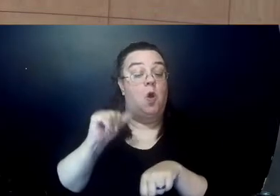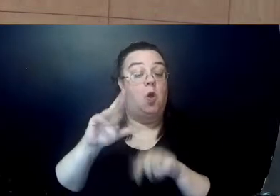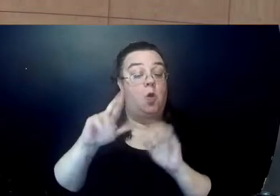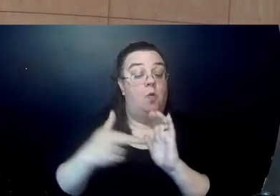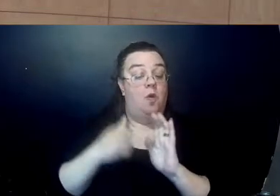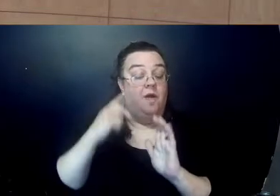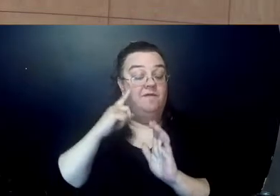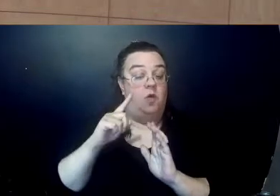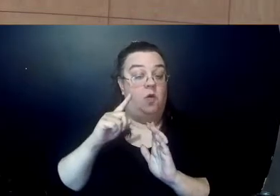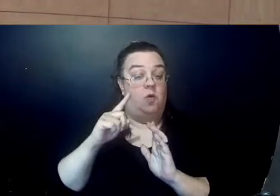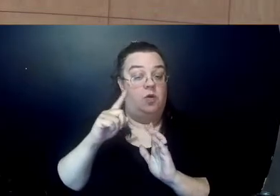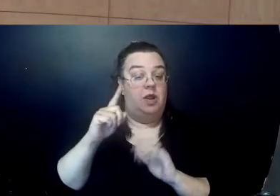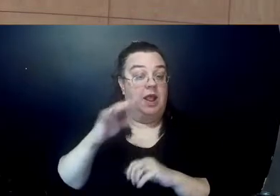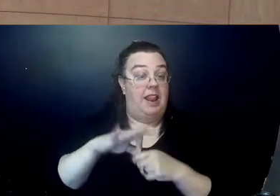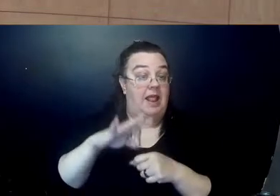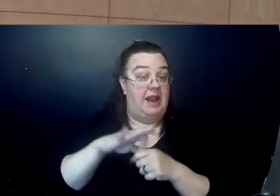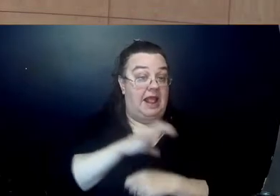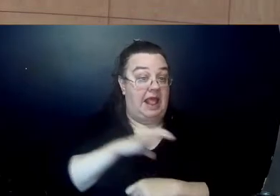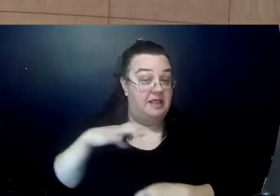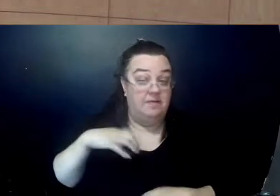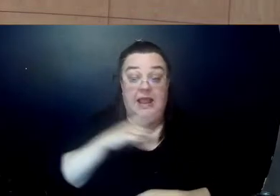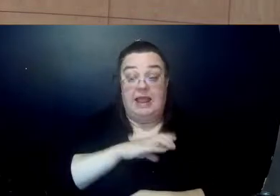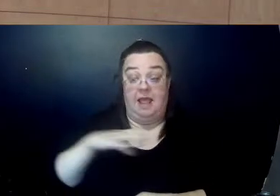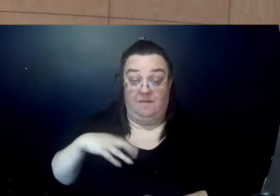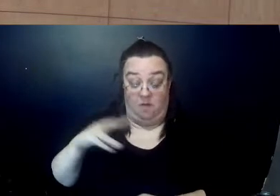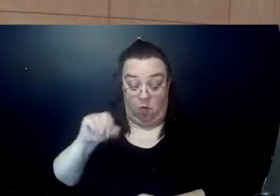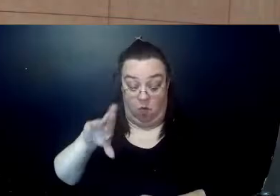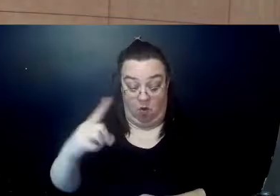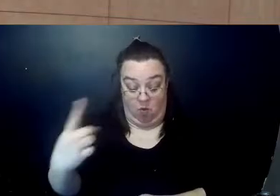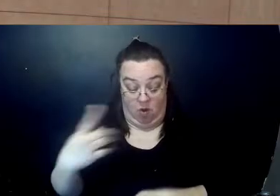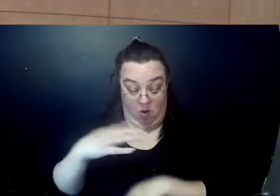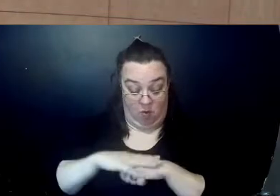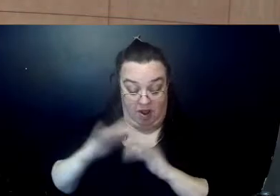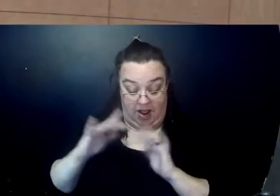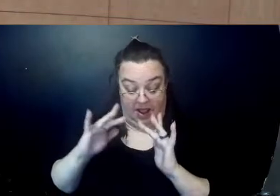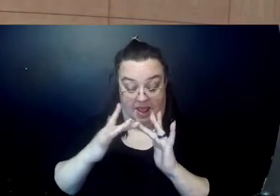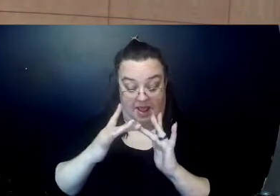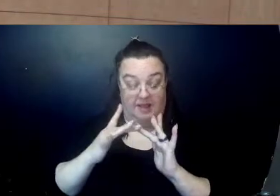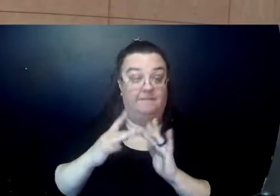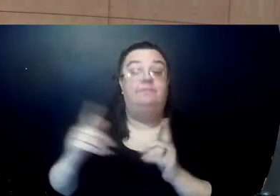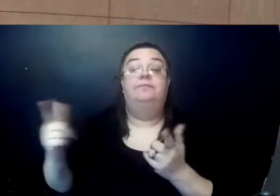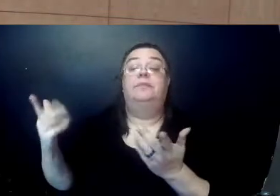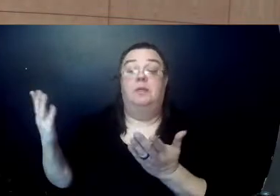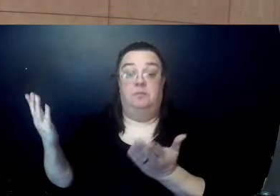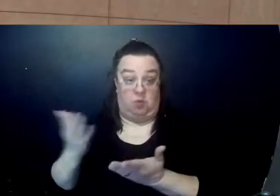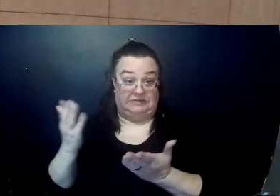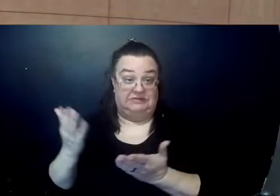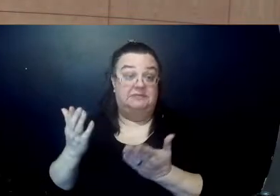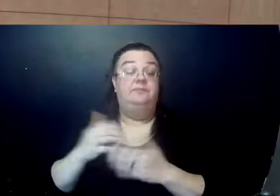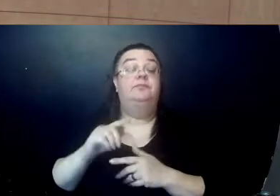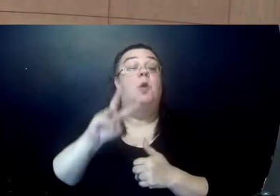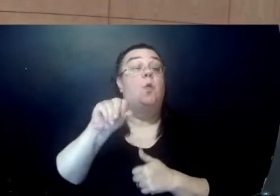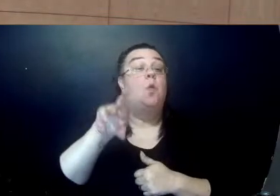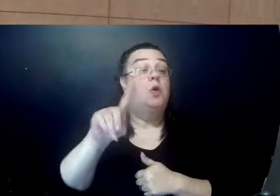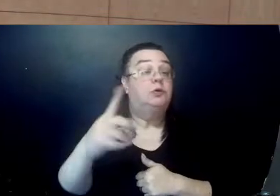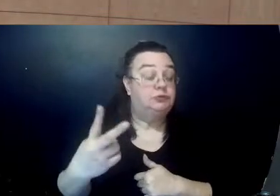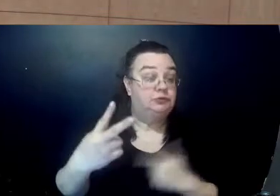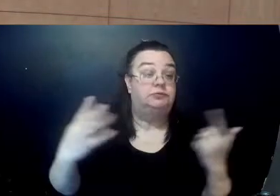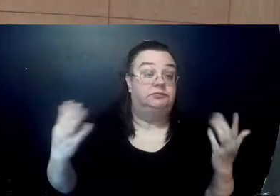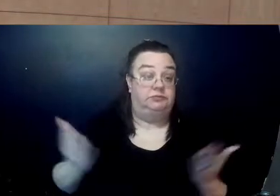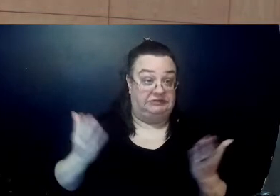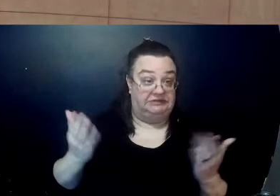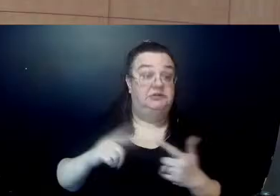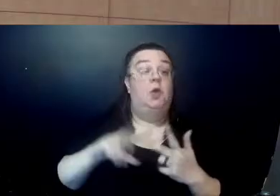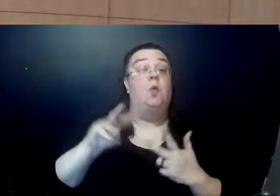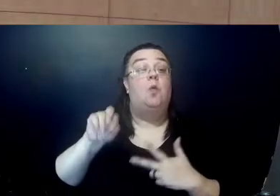council members. Is the council member from Ward 1 online? Present. Ward 2? Present.